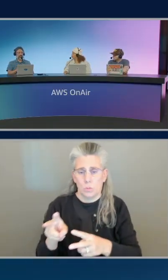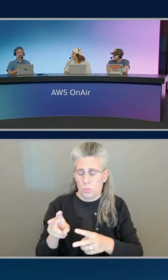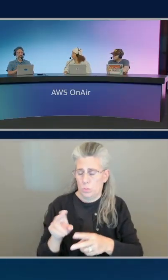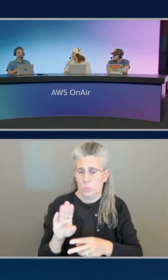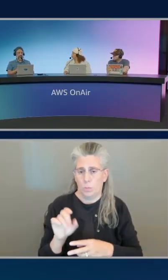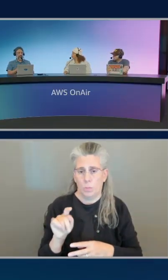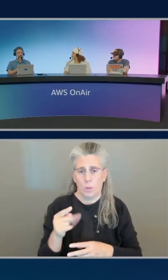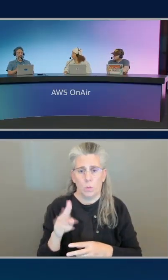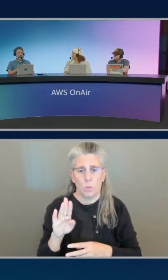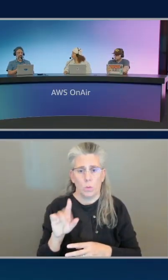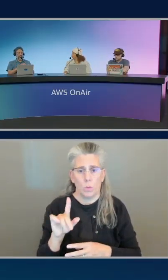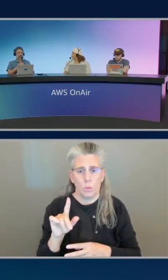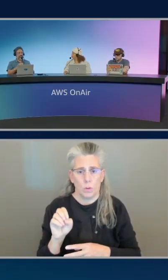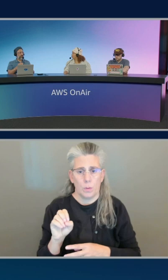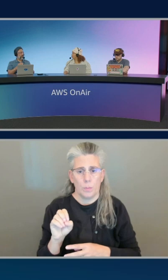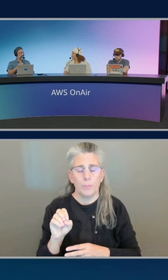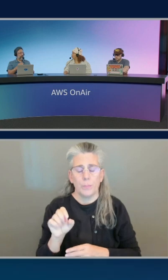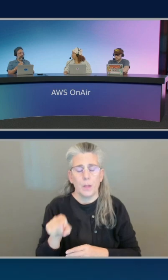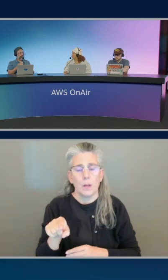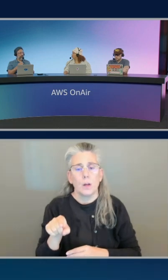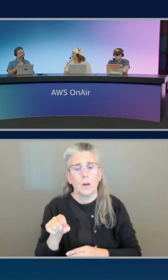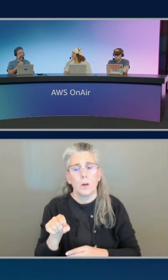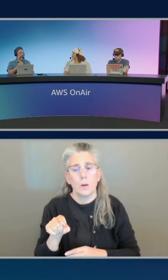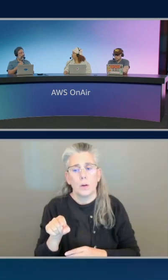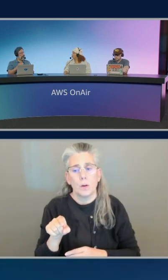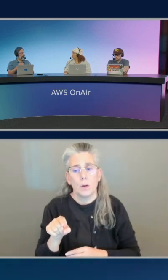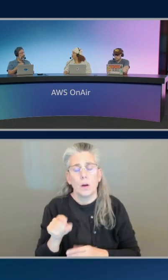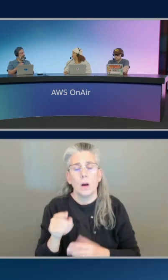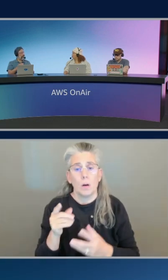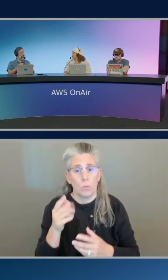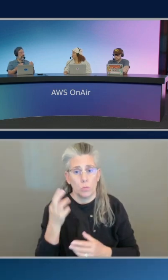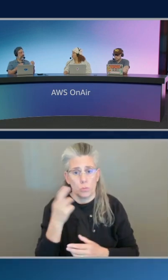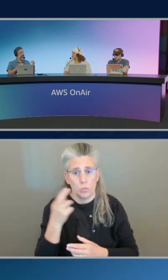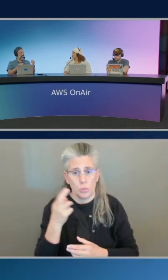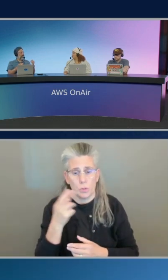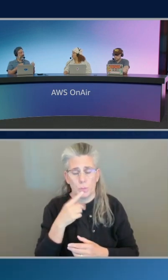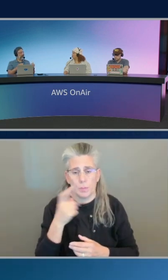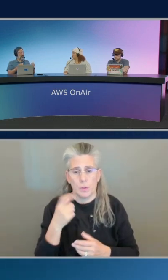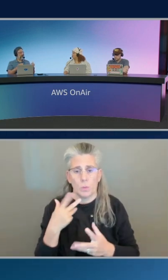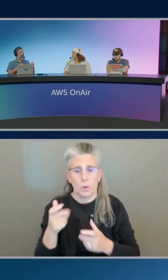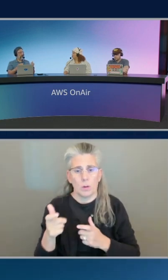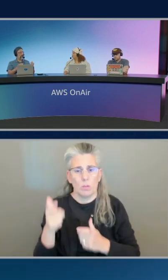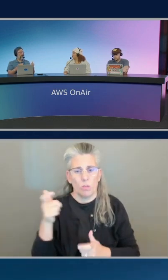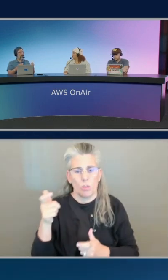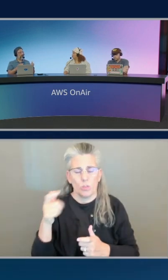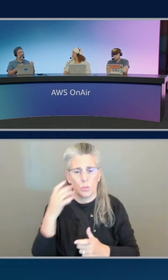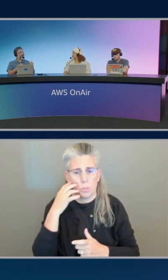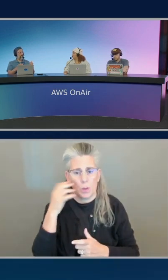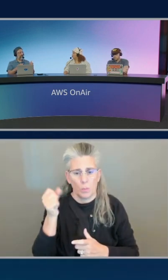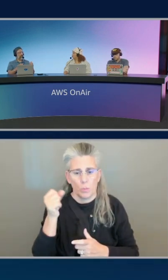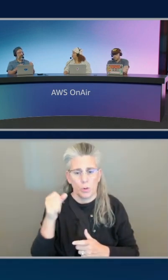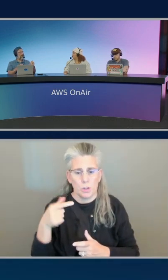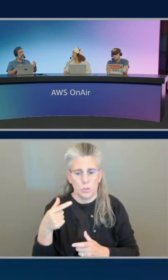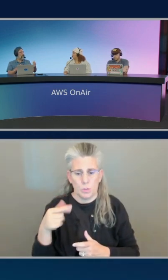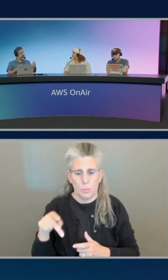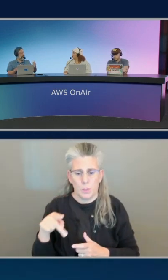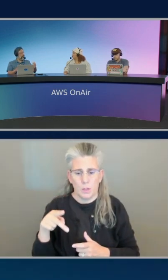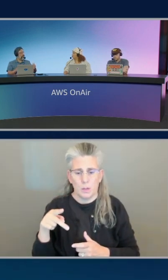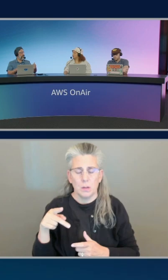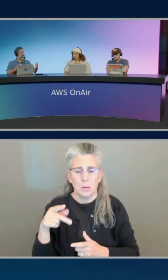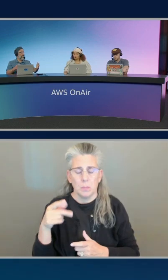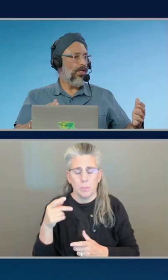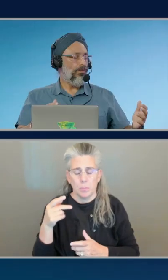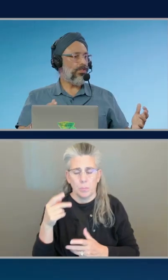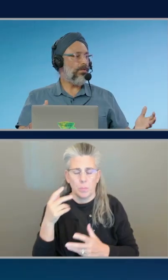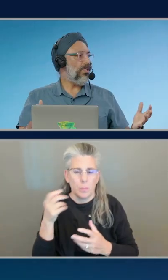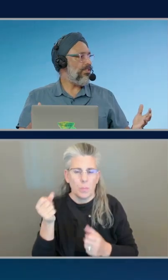want to have a larger GPU memory, because we want for contexts which are larger in context, like